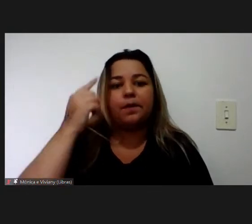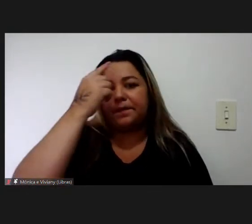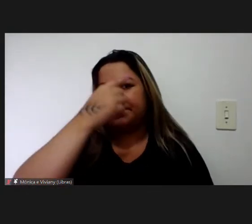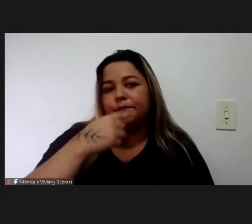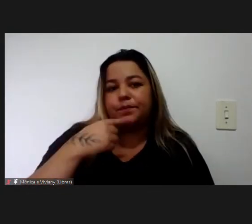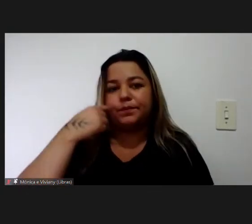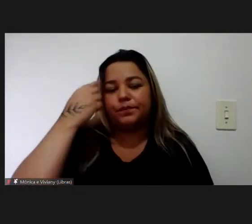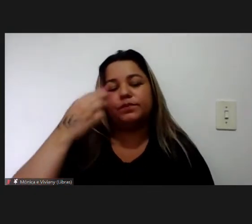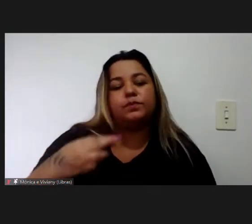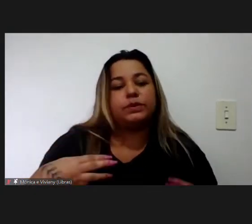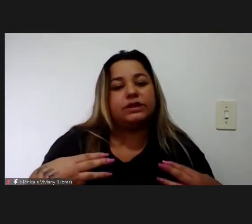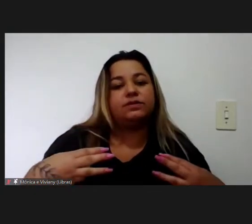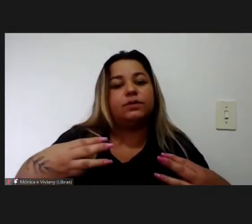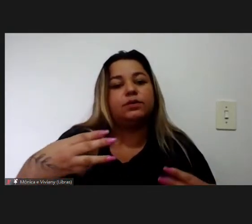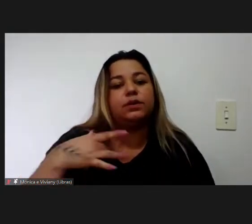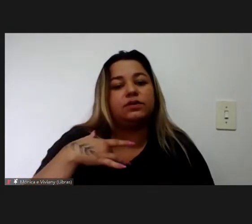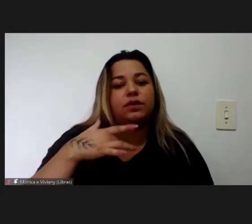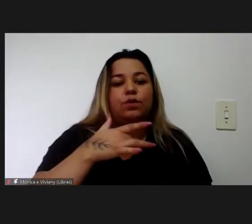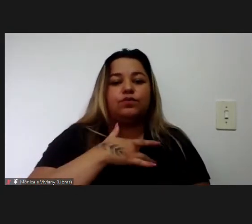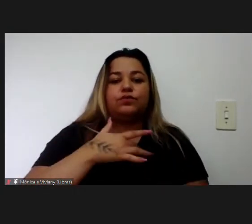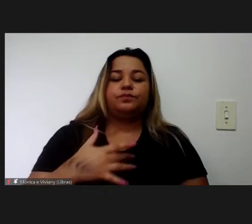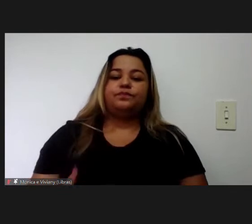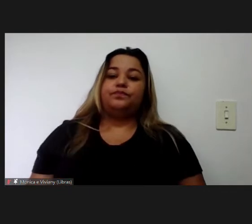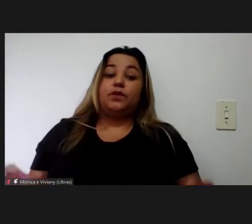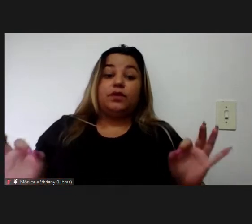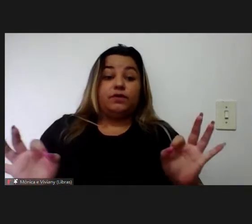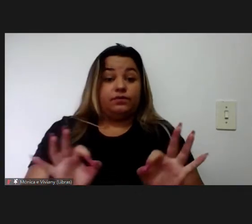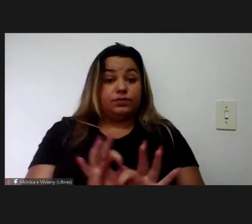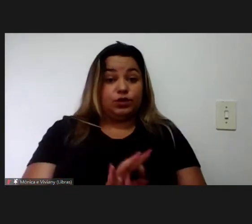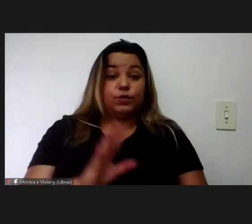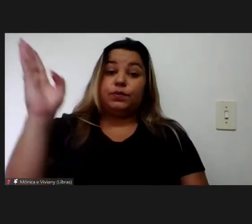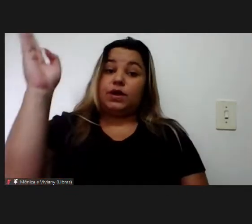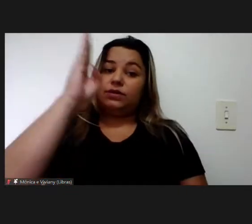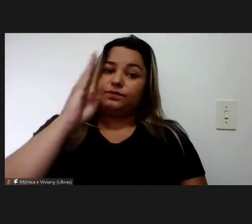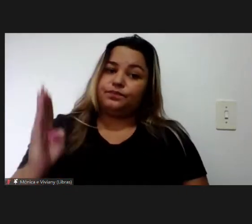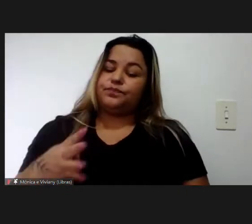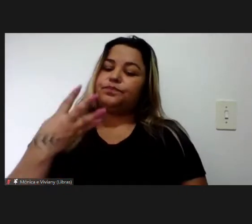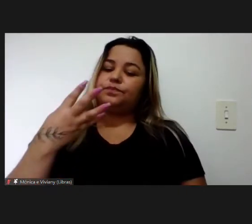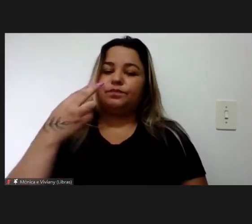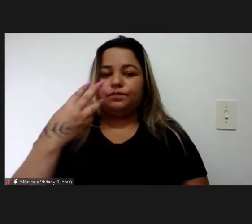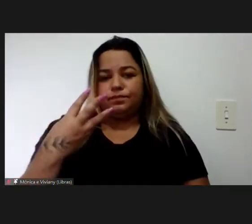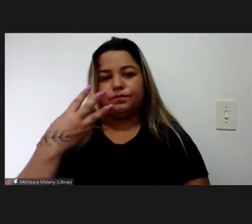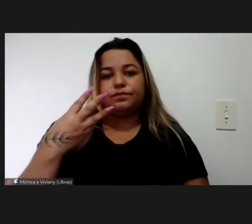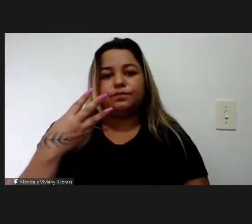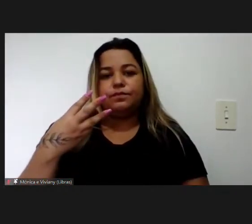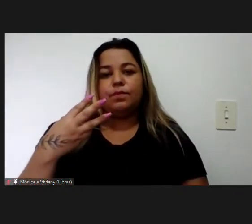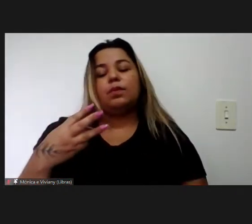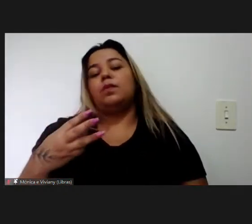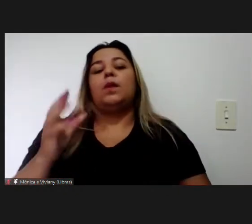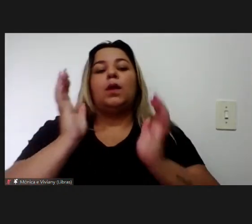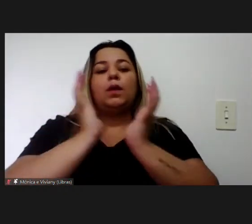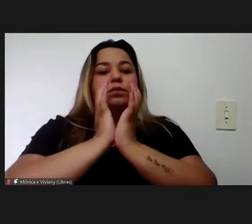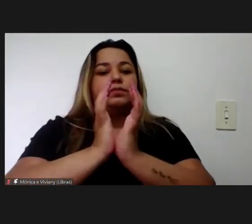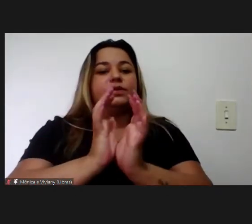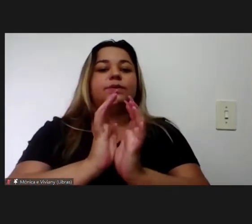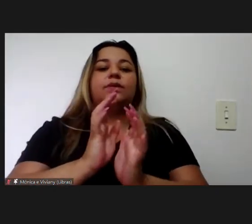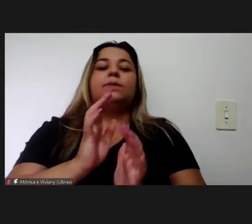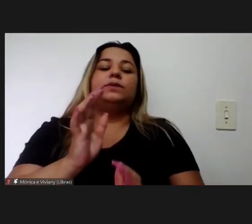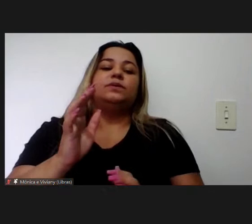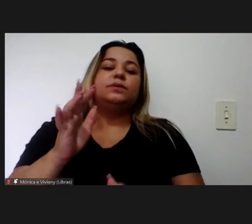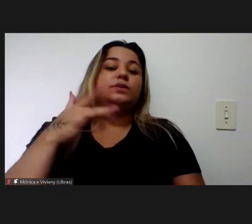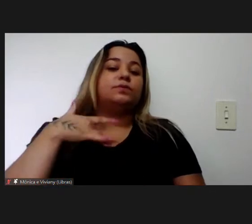10 a.m. Brasilia time here in the Ministry of Health. Just finalizing here, we have many